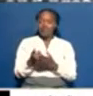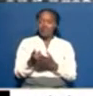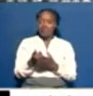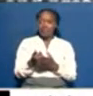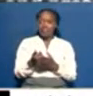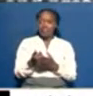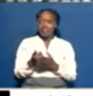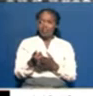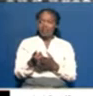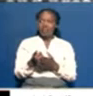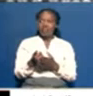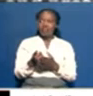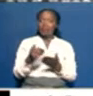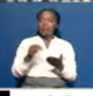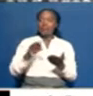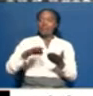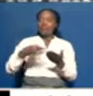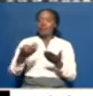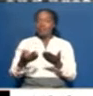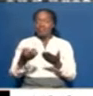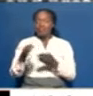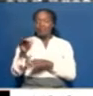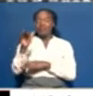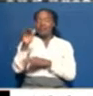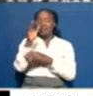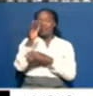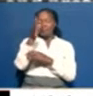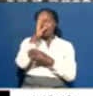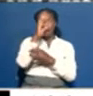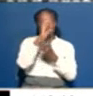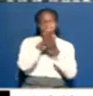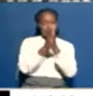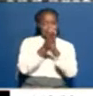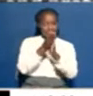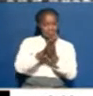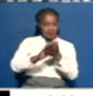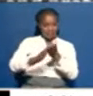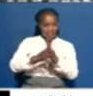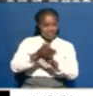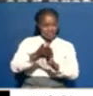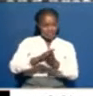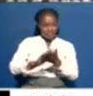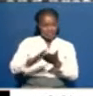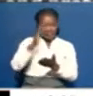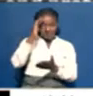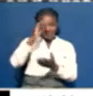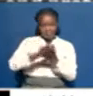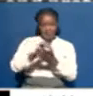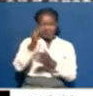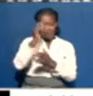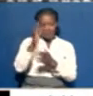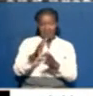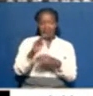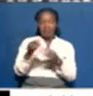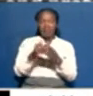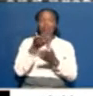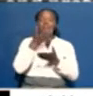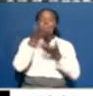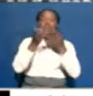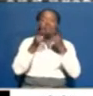we have failed, we ask God to forgive us. And I believe every Kenyan will also be confessing their sins,